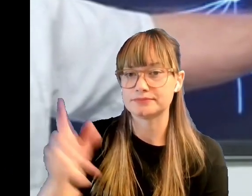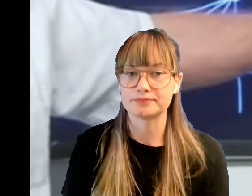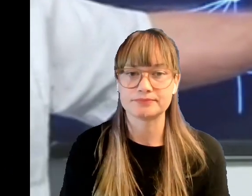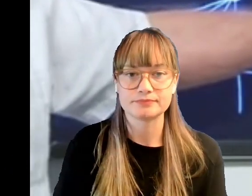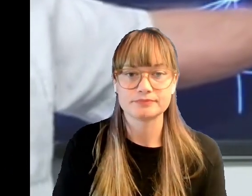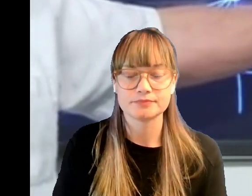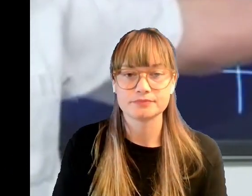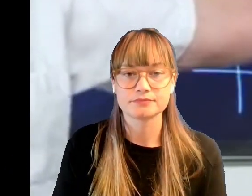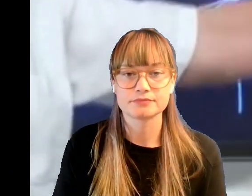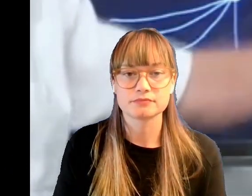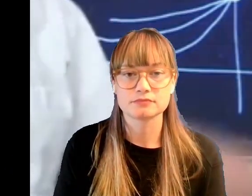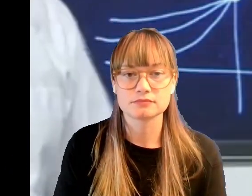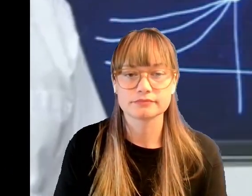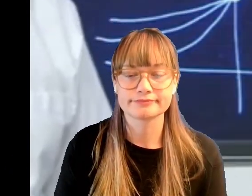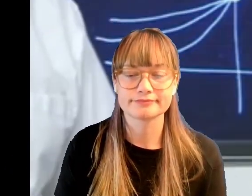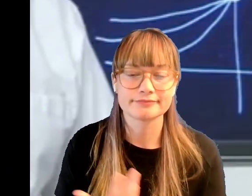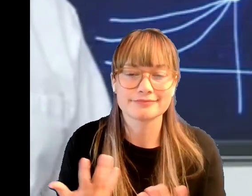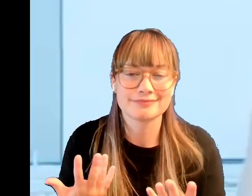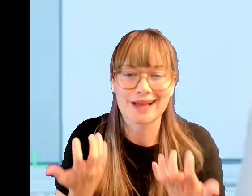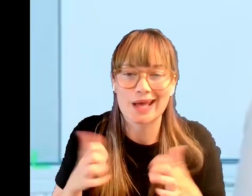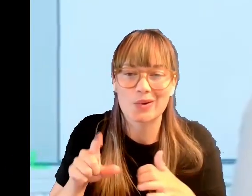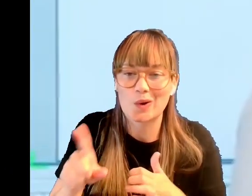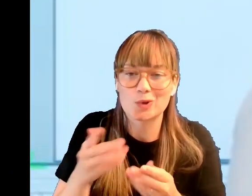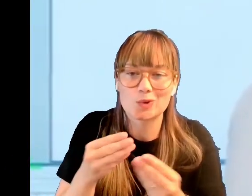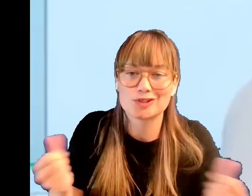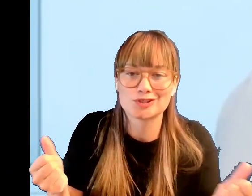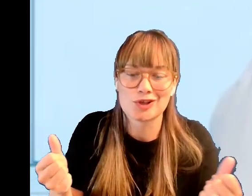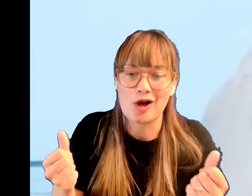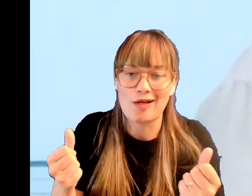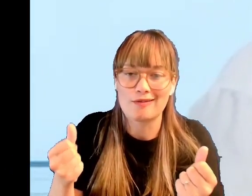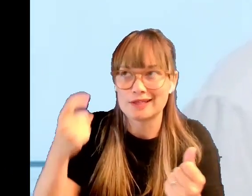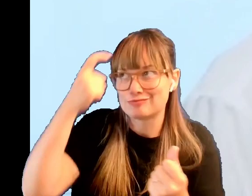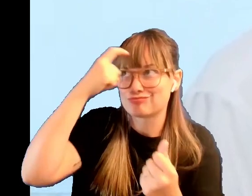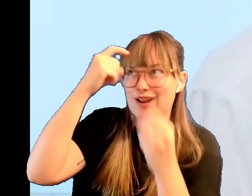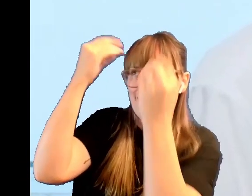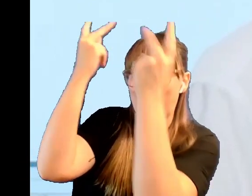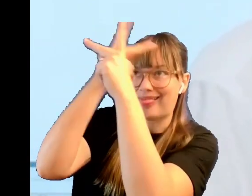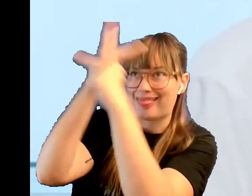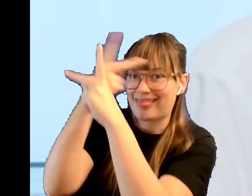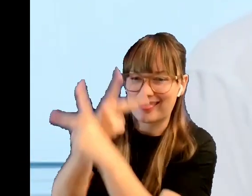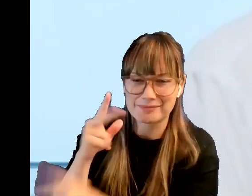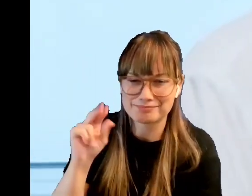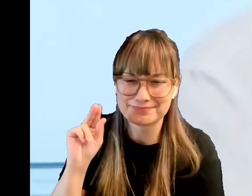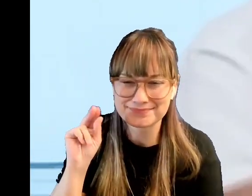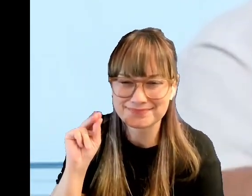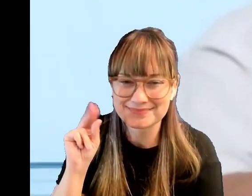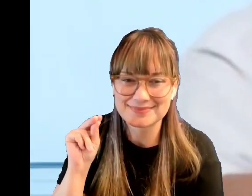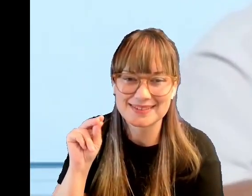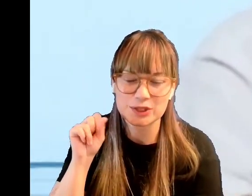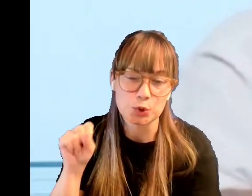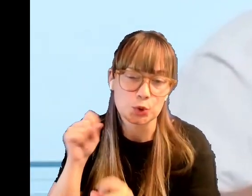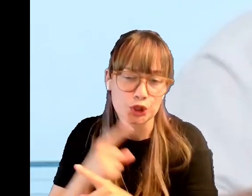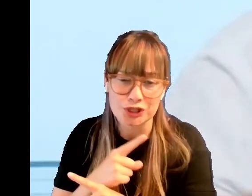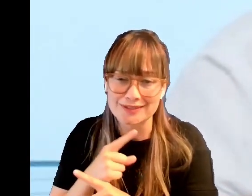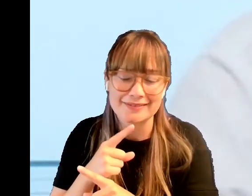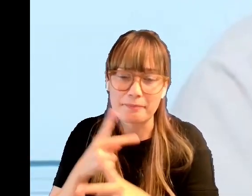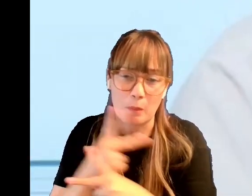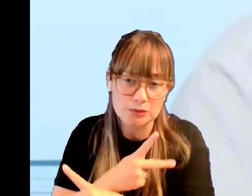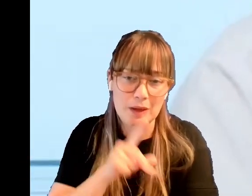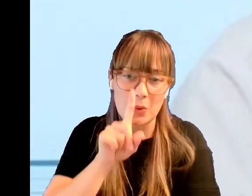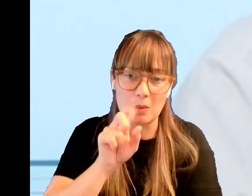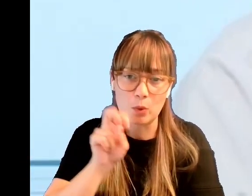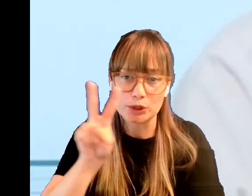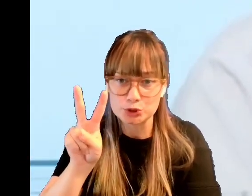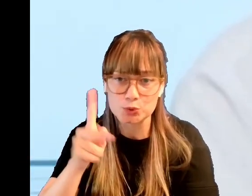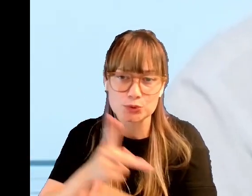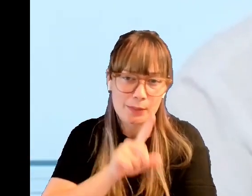of 3. Well, there's no way I'd want you to do that by hand. You could do it. You could take 1.2 times 1.2, get